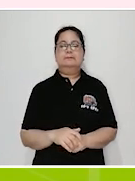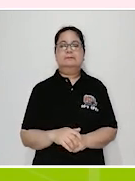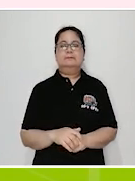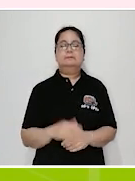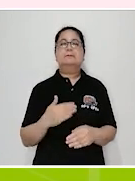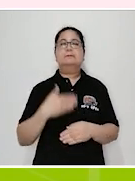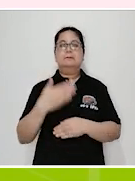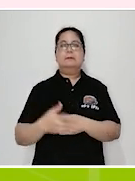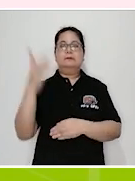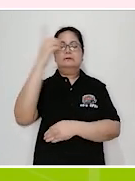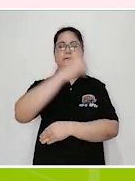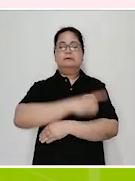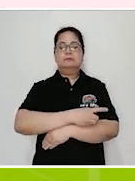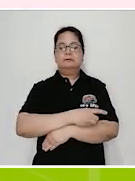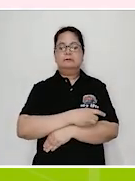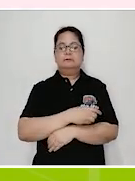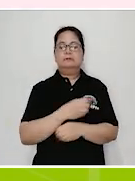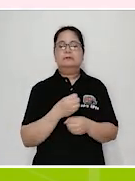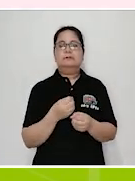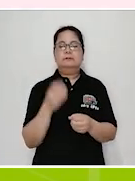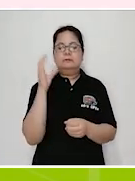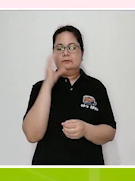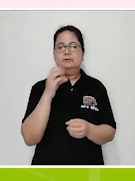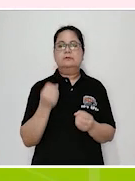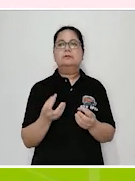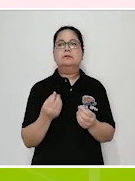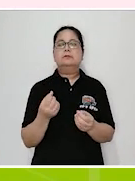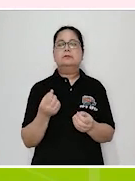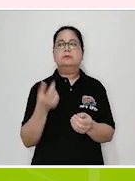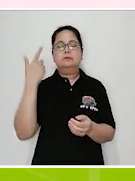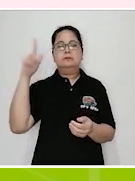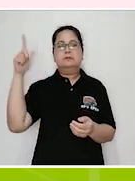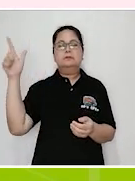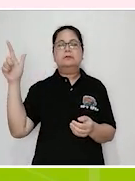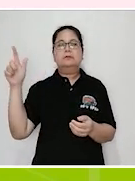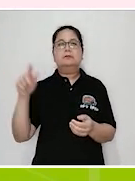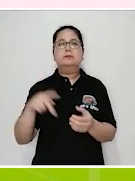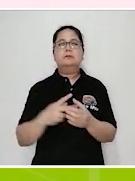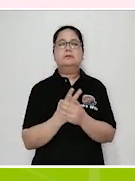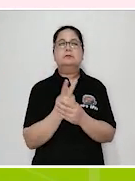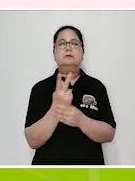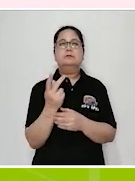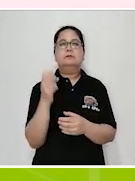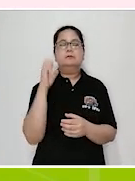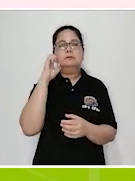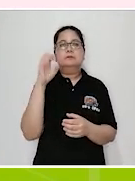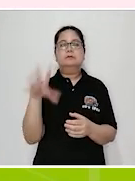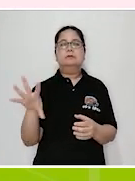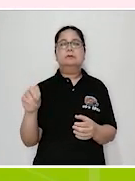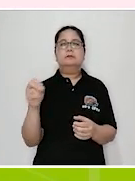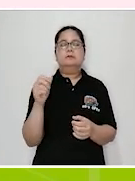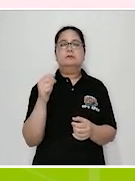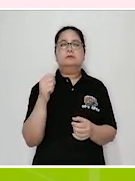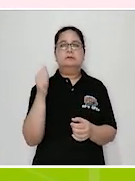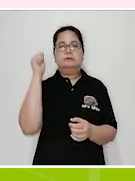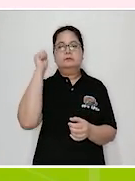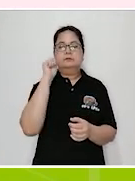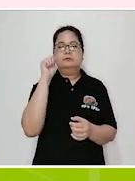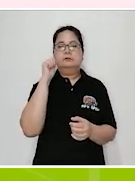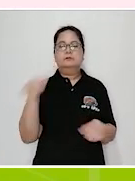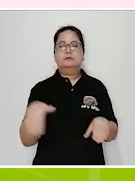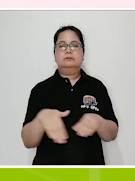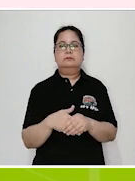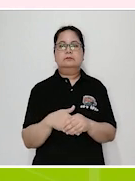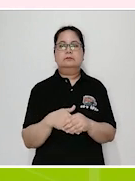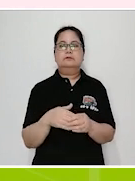The next day, he found many gold coins in a bamboo plant. He and his wife took good care